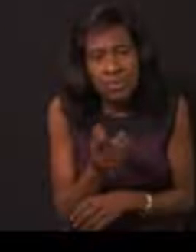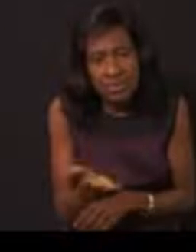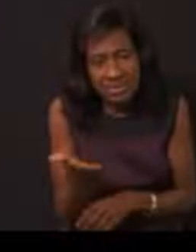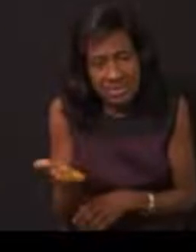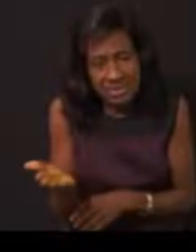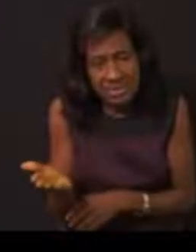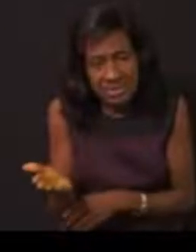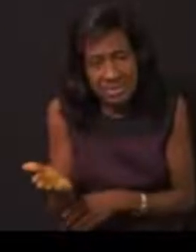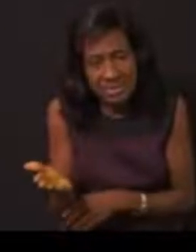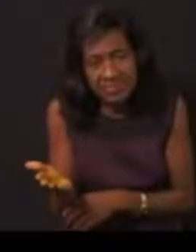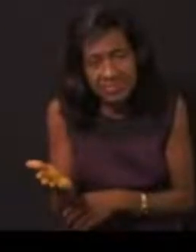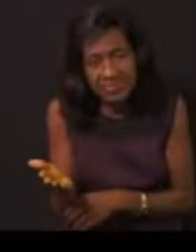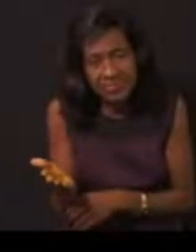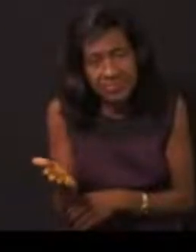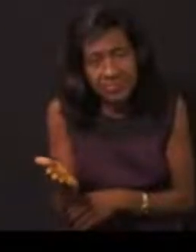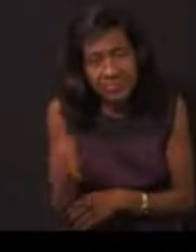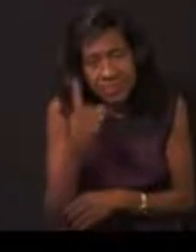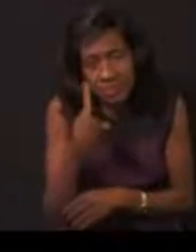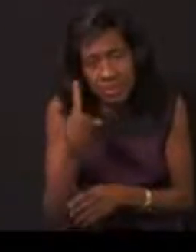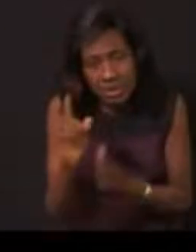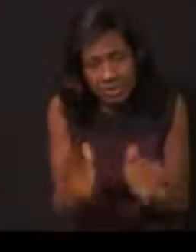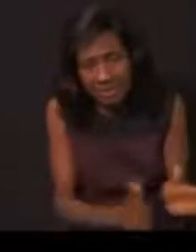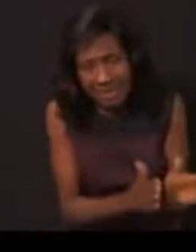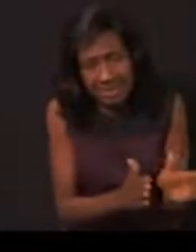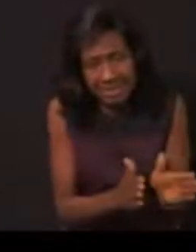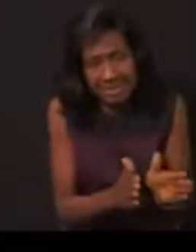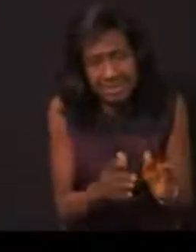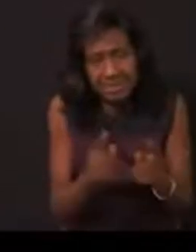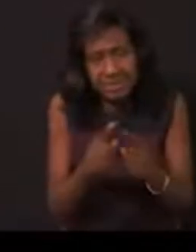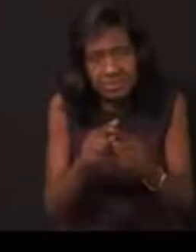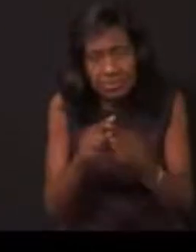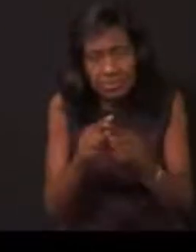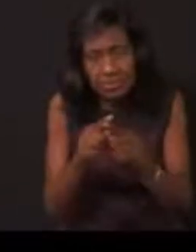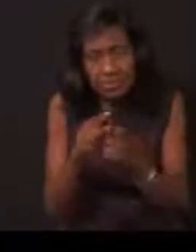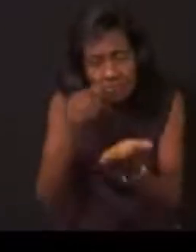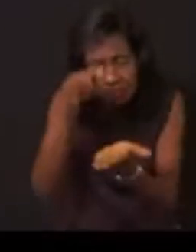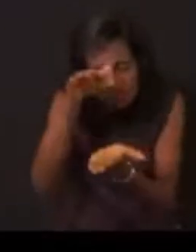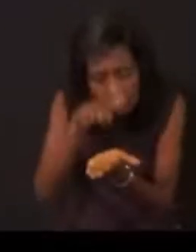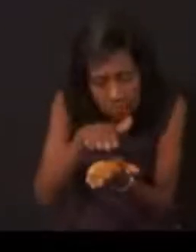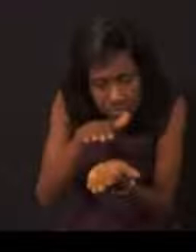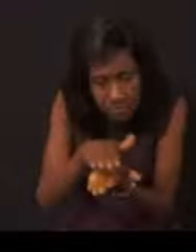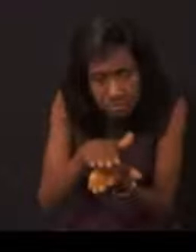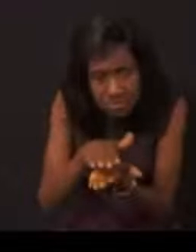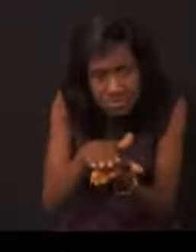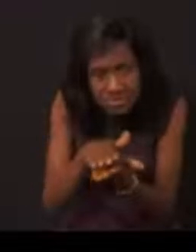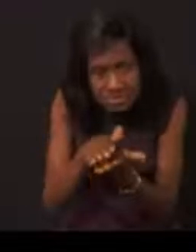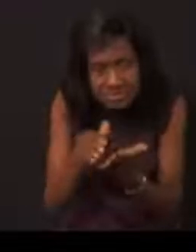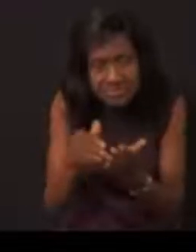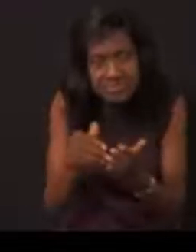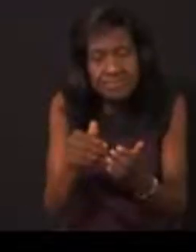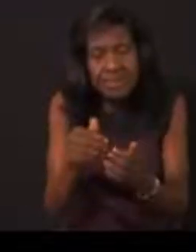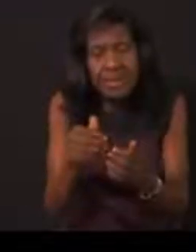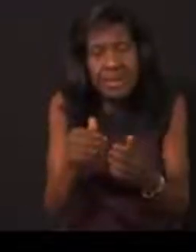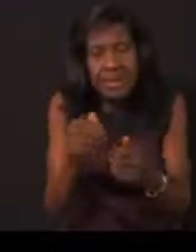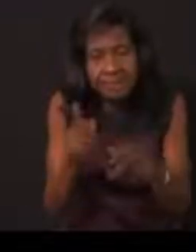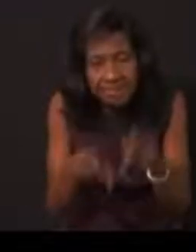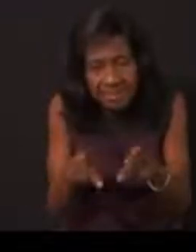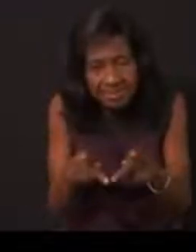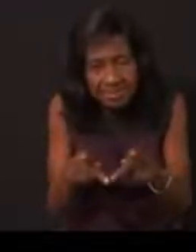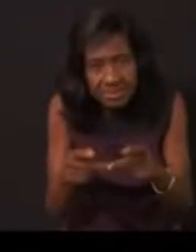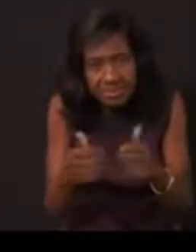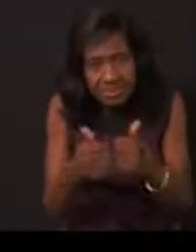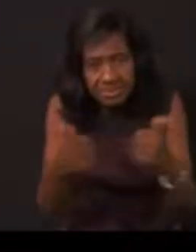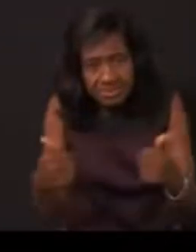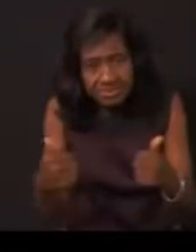taken? We are going to be reducing isolation periods, and we have announced that already for those who are